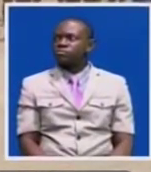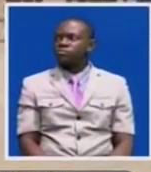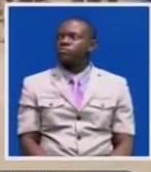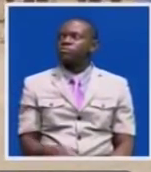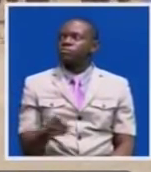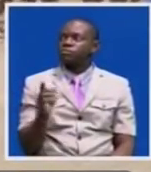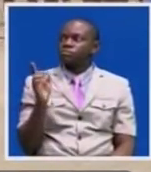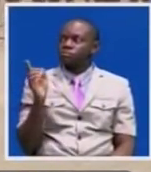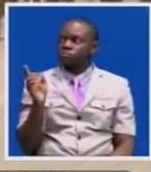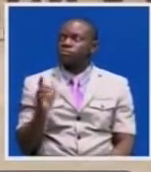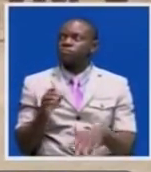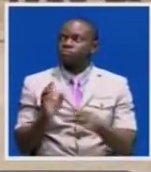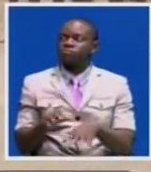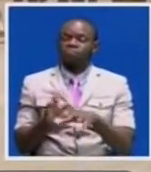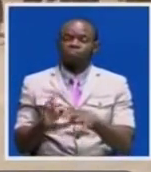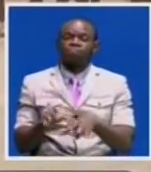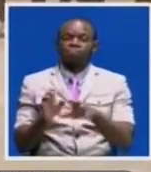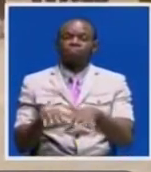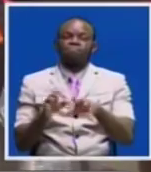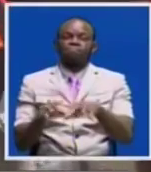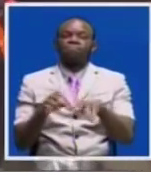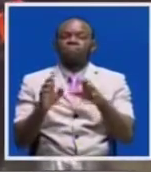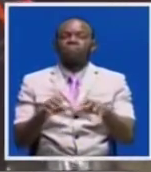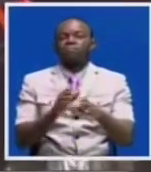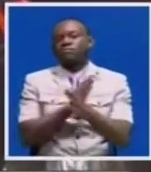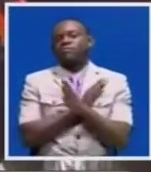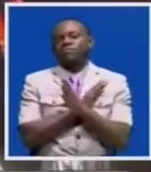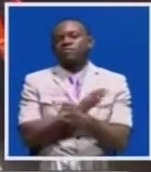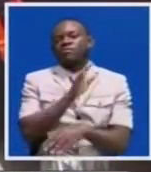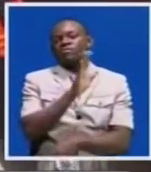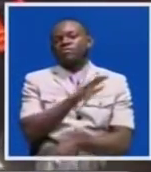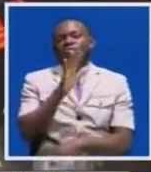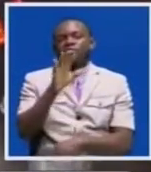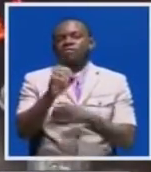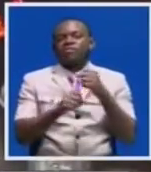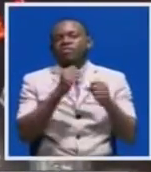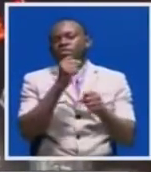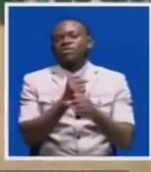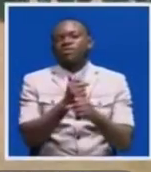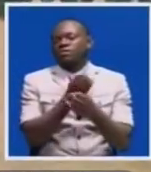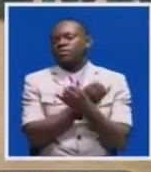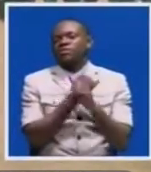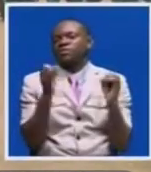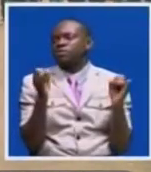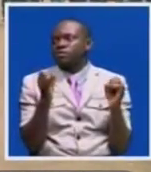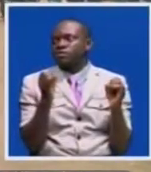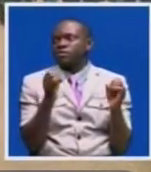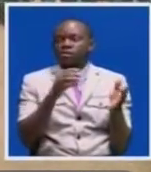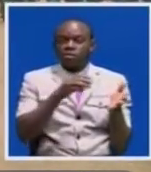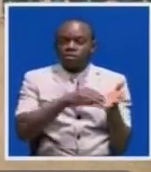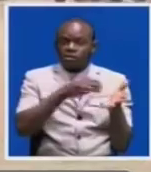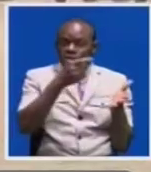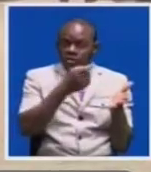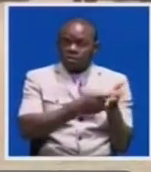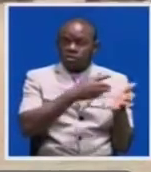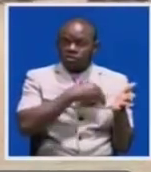cause. This is to mark Zambia's 55th birthday. Led by Mansa Central Member of Parliament Chitaluchi Lufia, residents of Mansa and surrounding